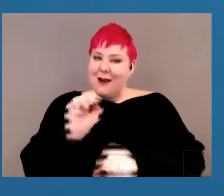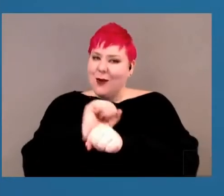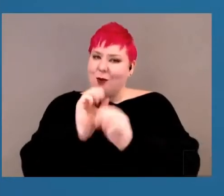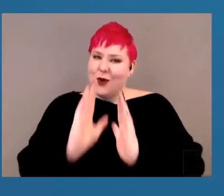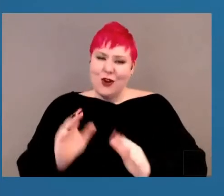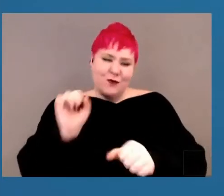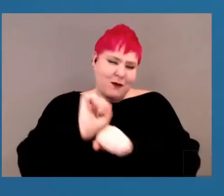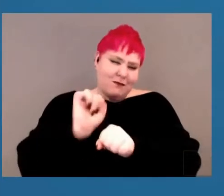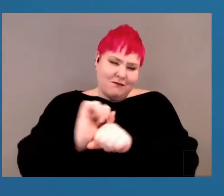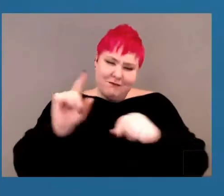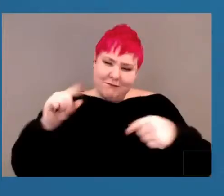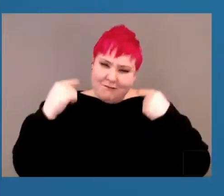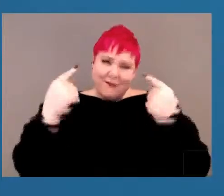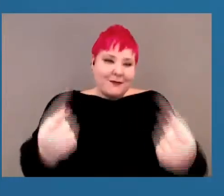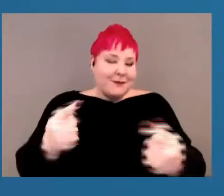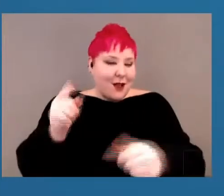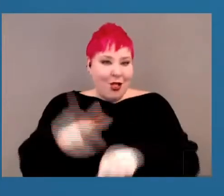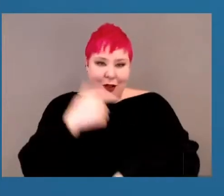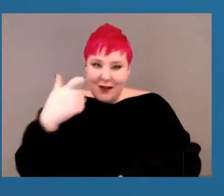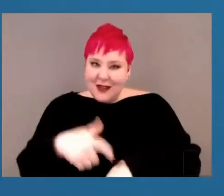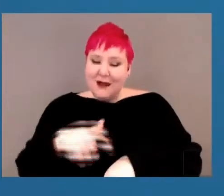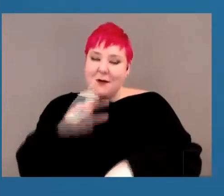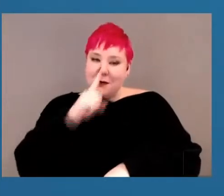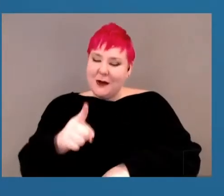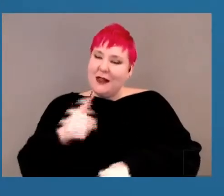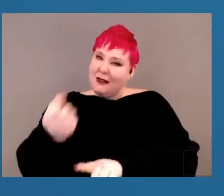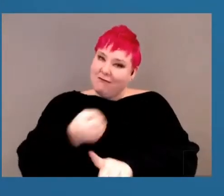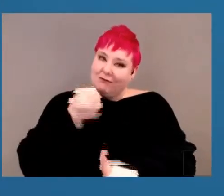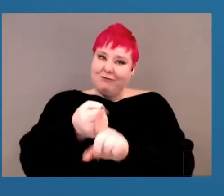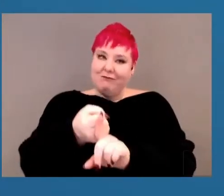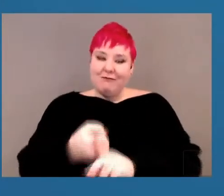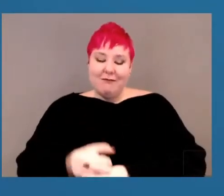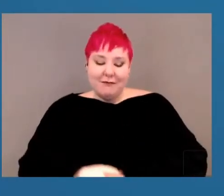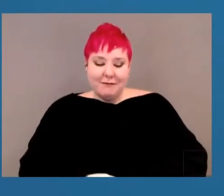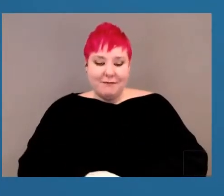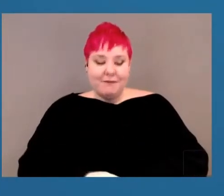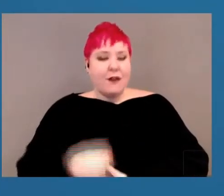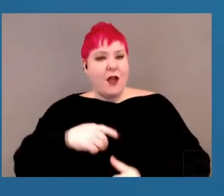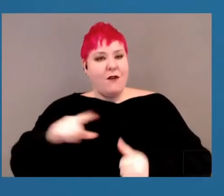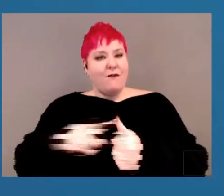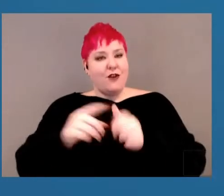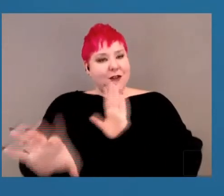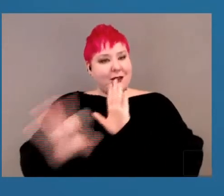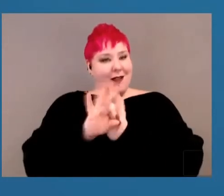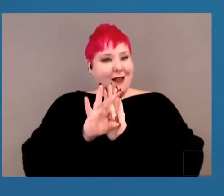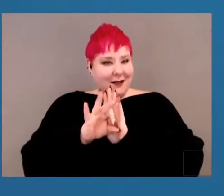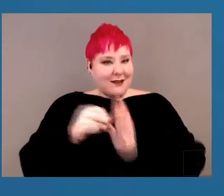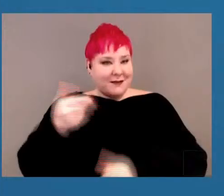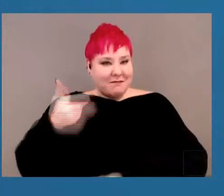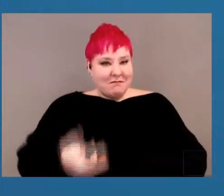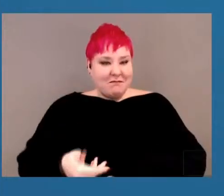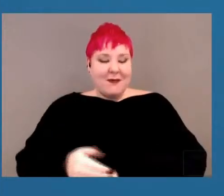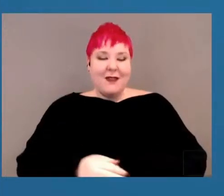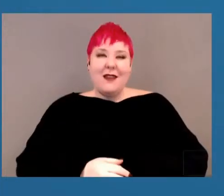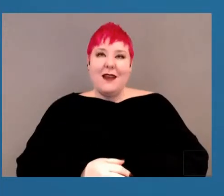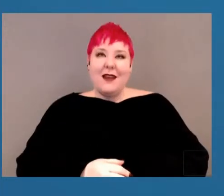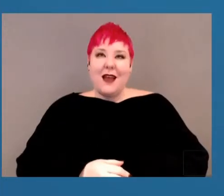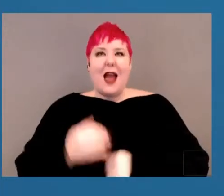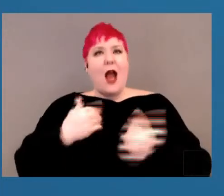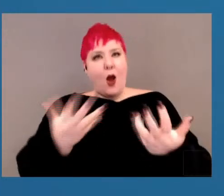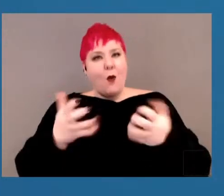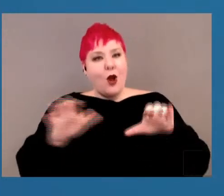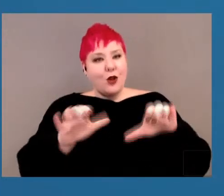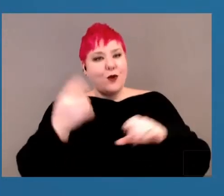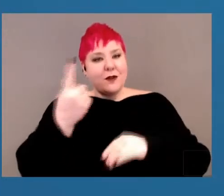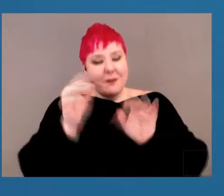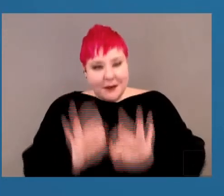and it's really making a difference. When I first got elected, I wanted to do something really significant as an